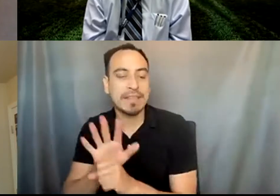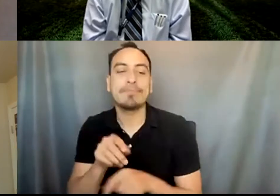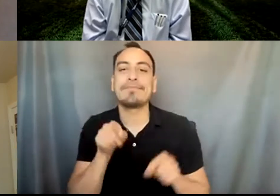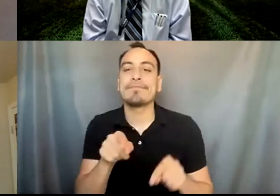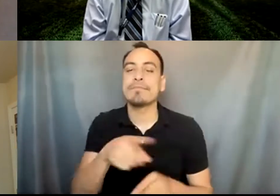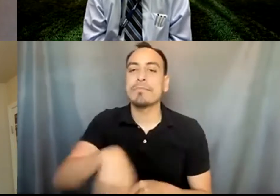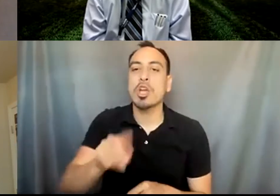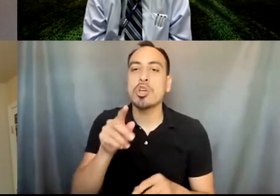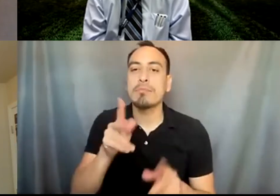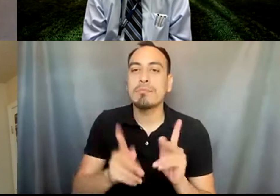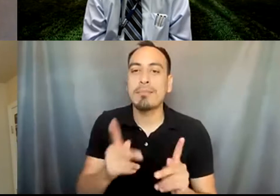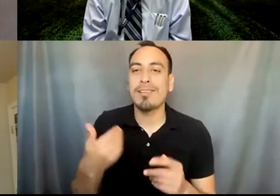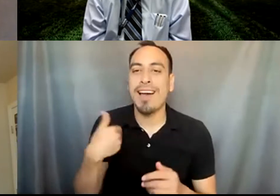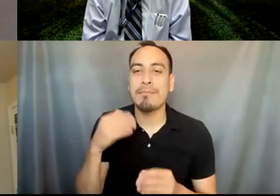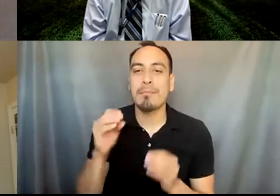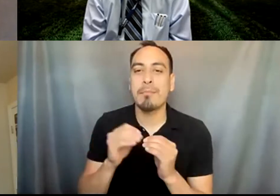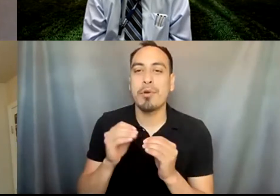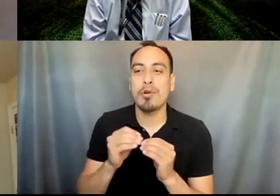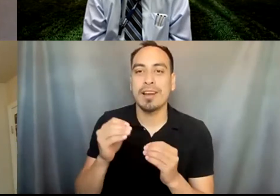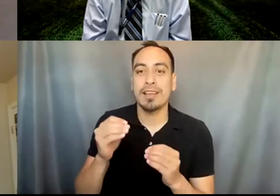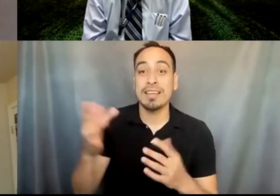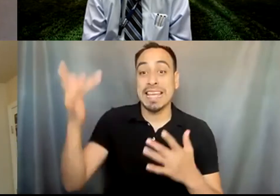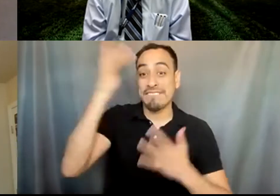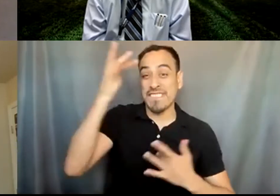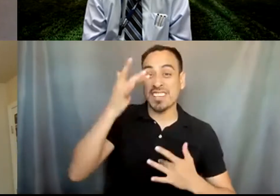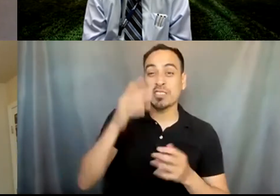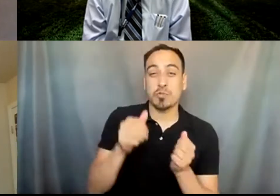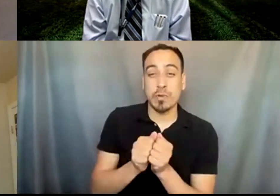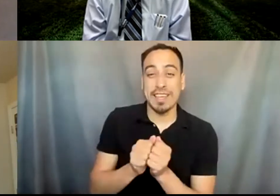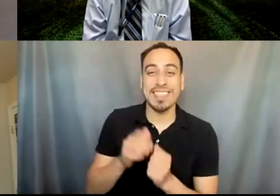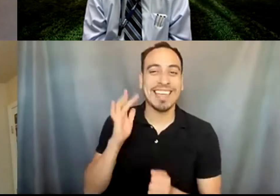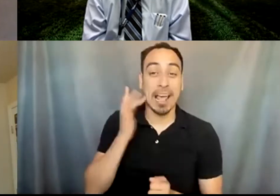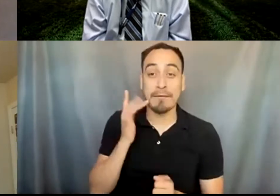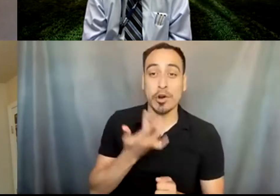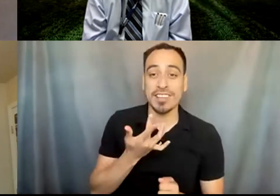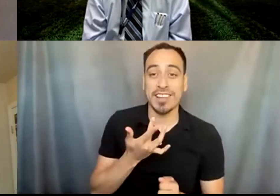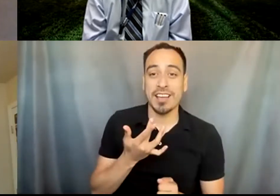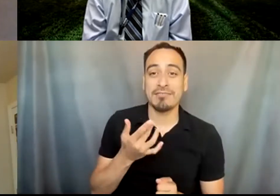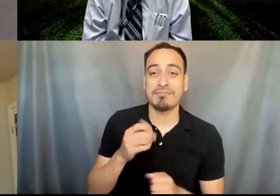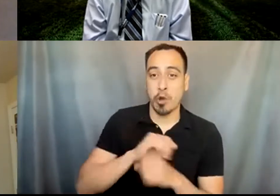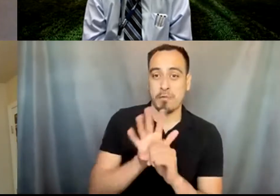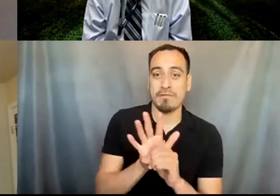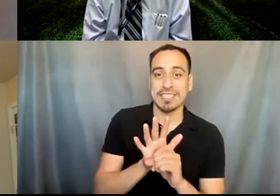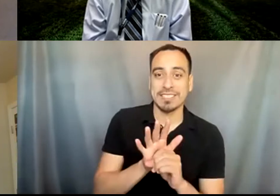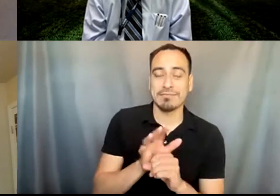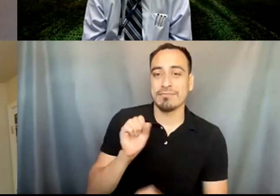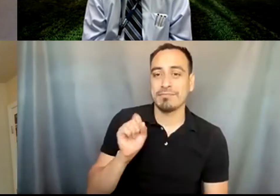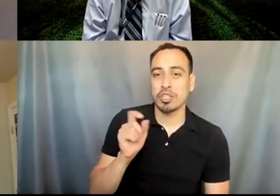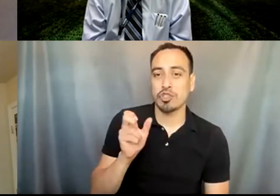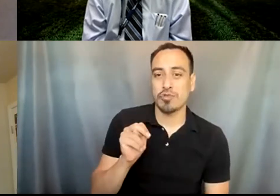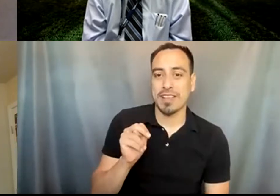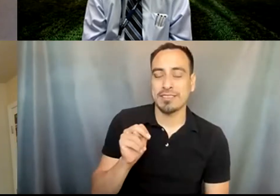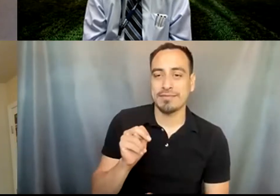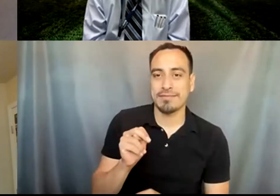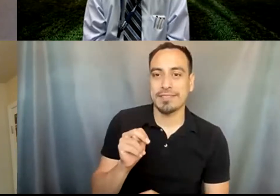infections with the California strains than with the strain that the vaccine was initially